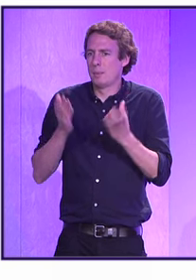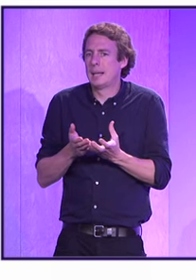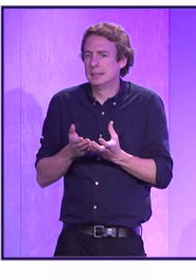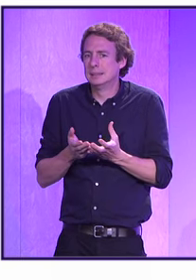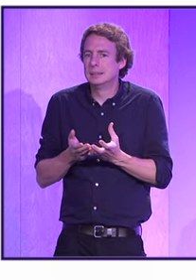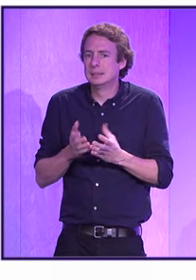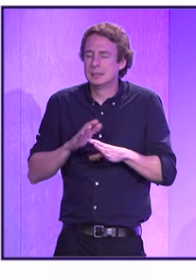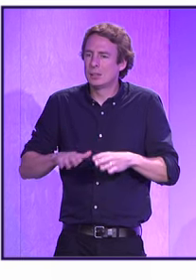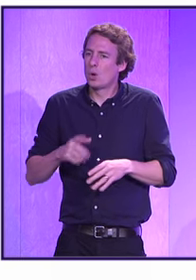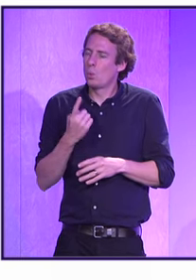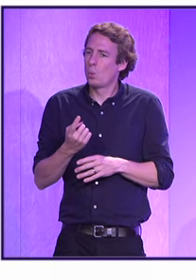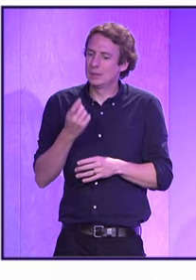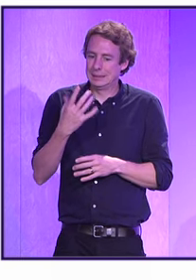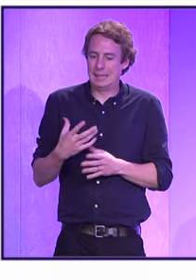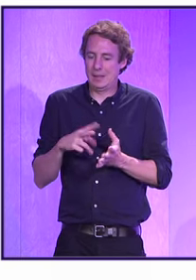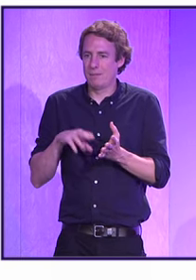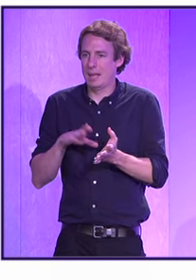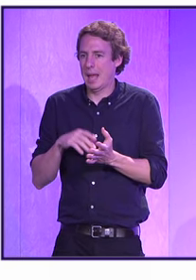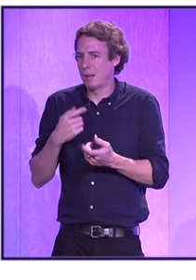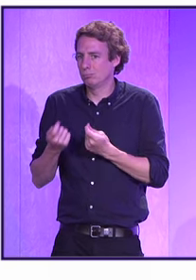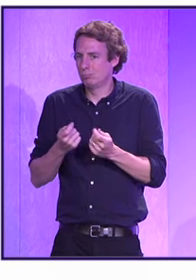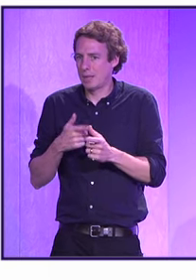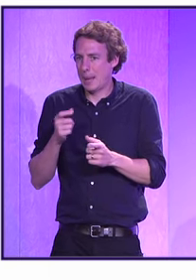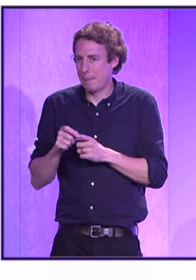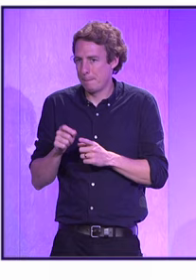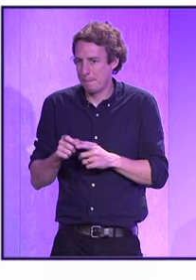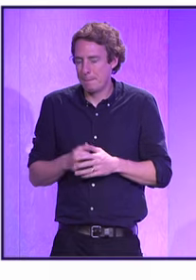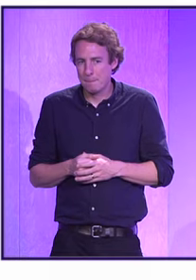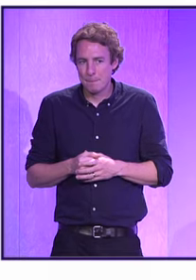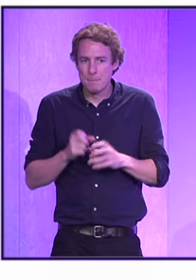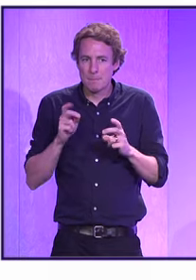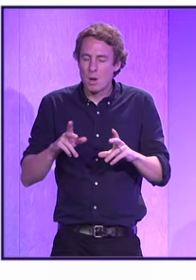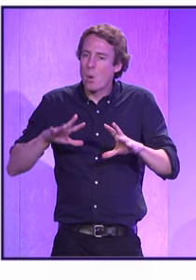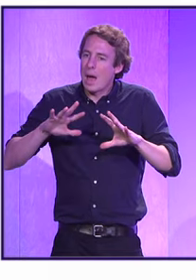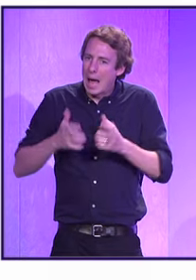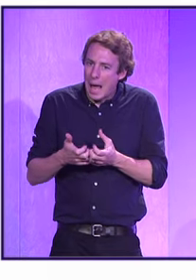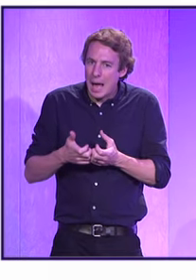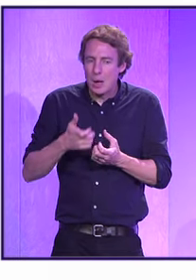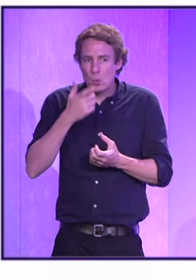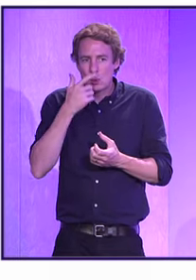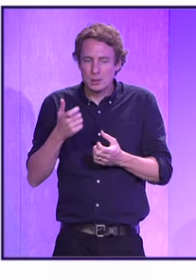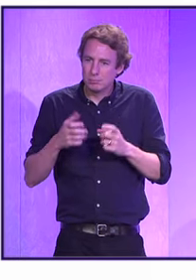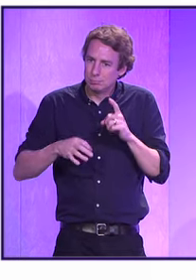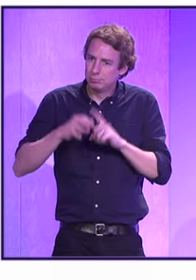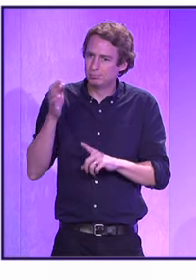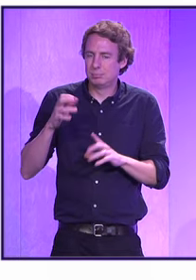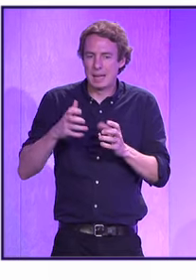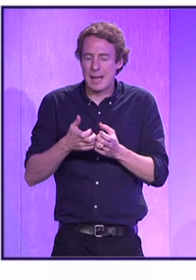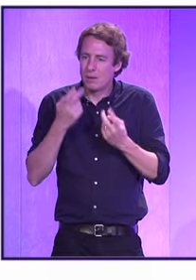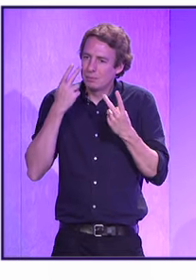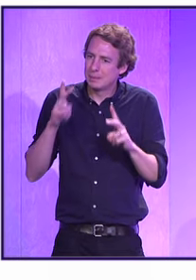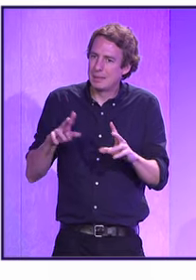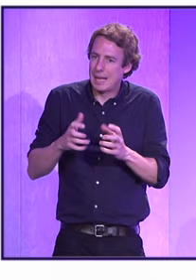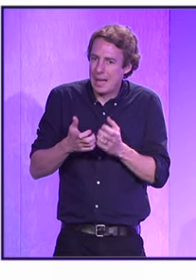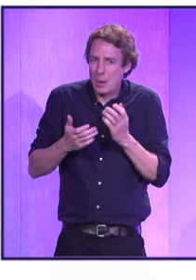definitely better for the planet than having, you know, a single VM running an application. Now, we've talked about all that. How do we get insight? How do